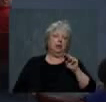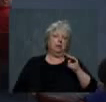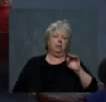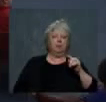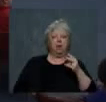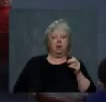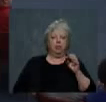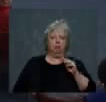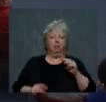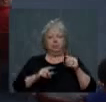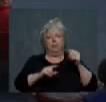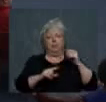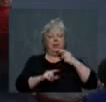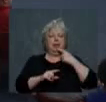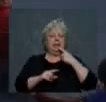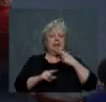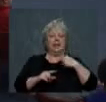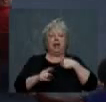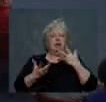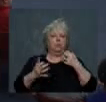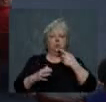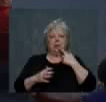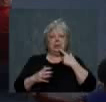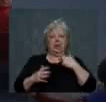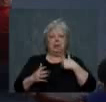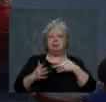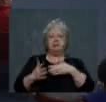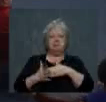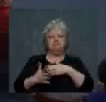been addressed. Okay, thank you.